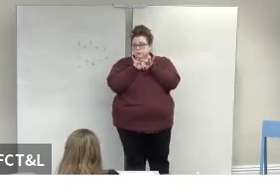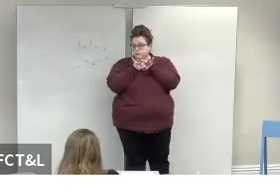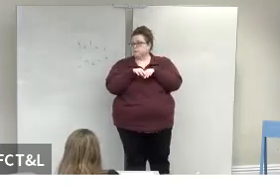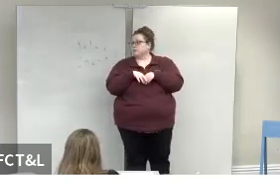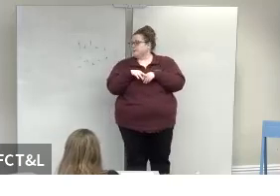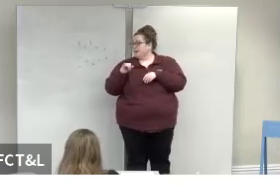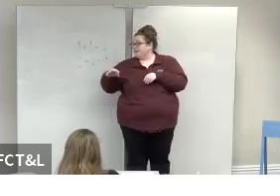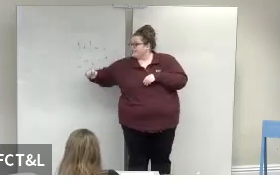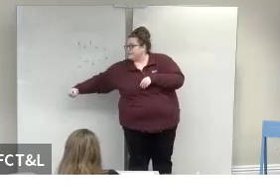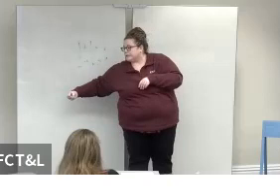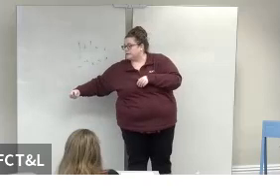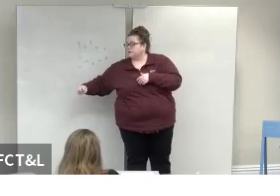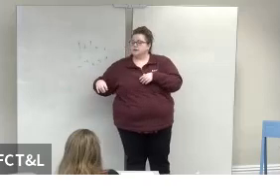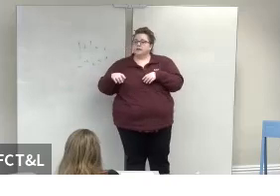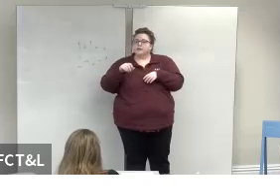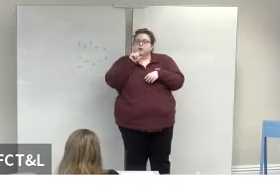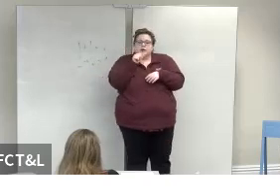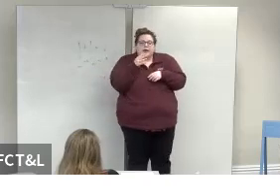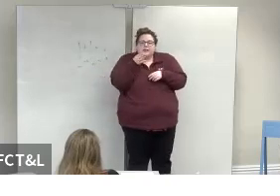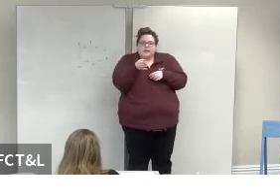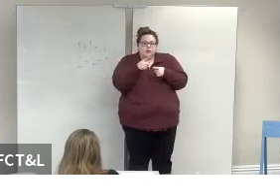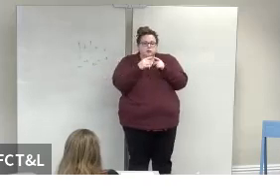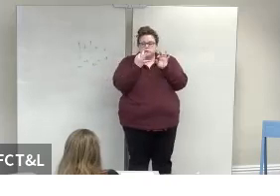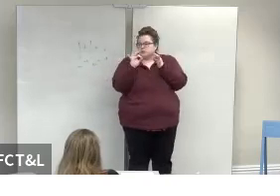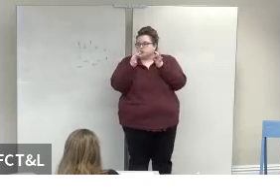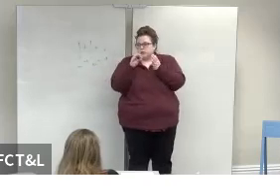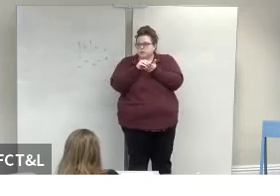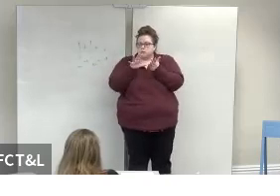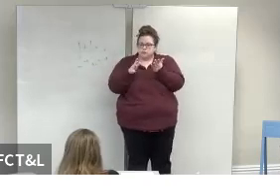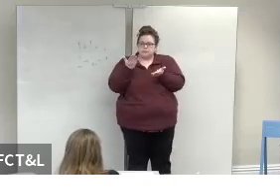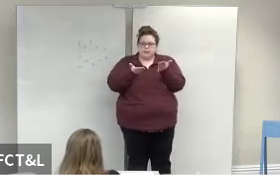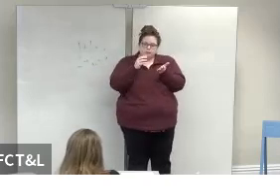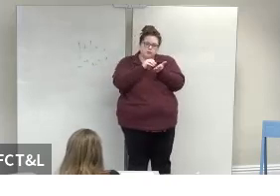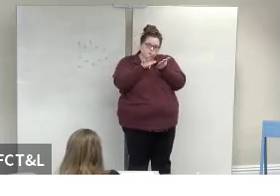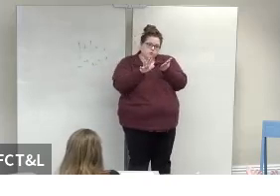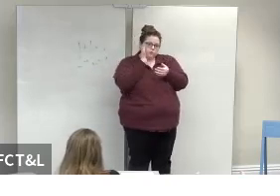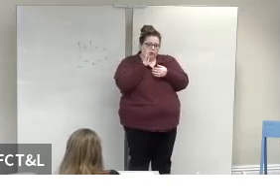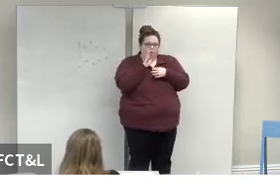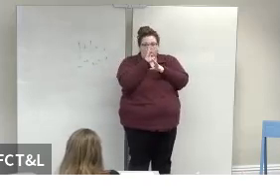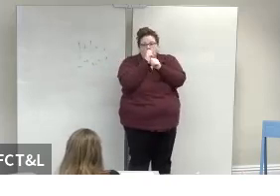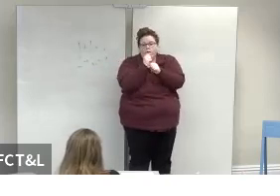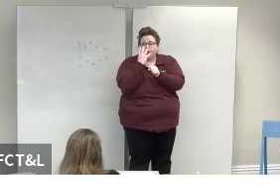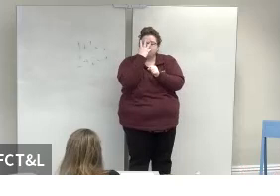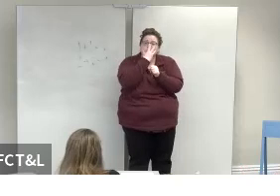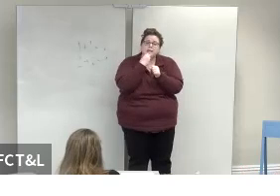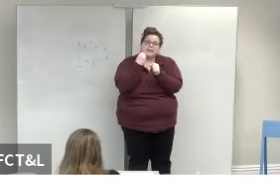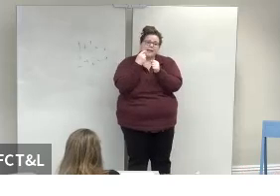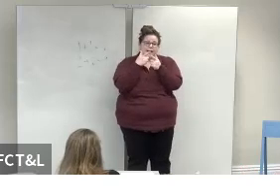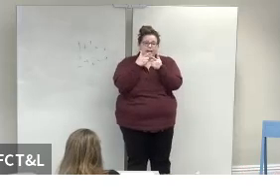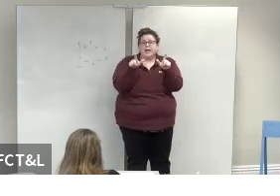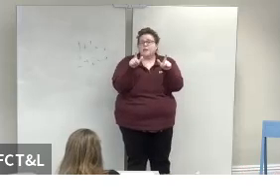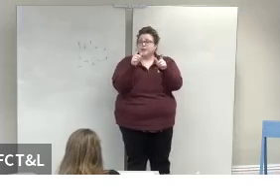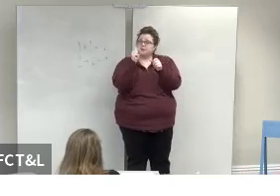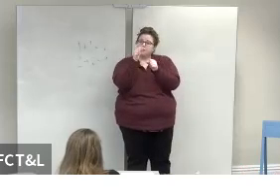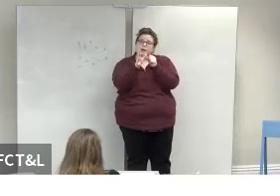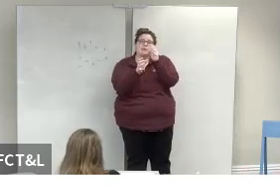the interpreter's placement is very important. If they're up front, they're not there to distract the